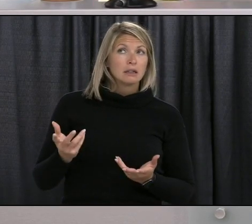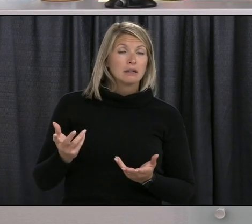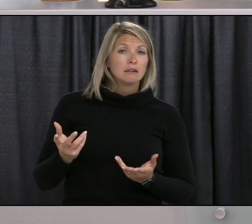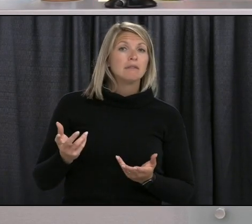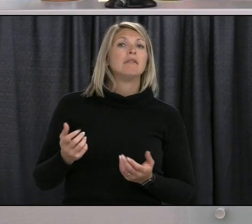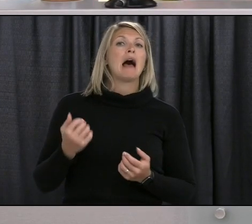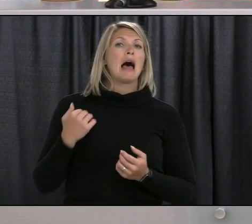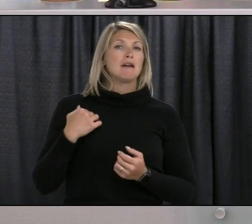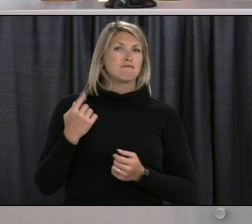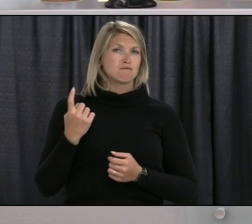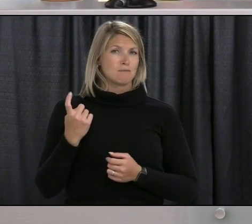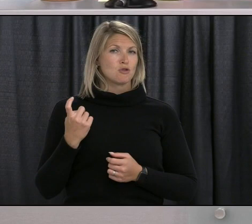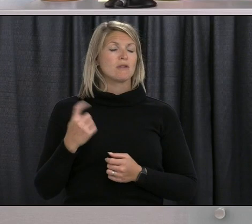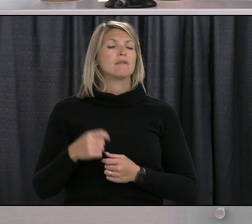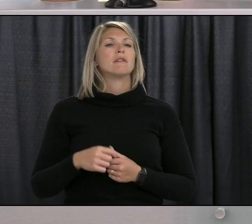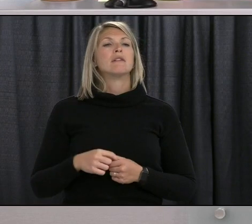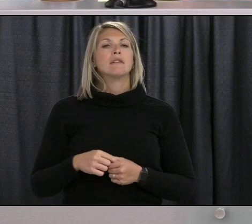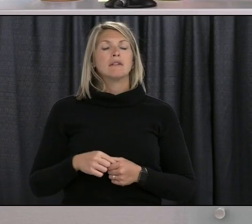line.